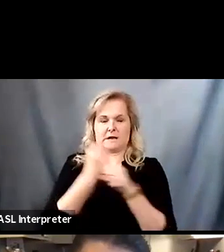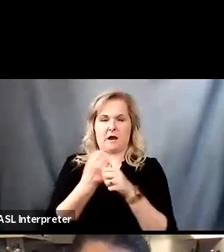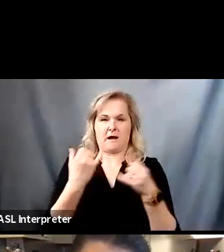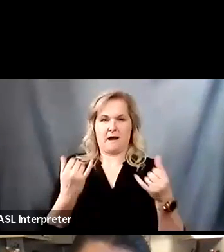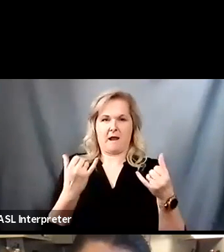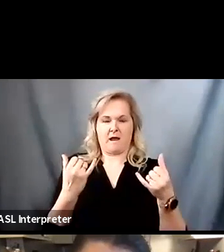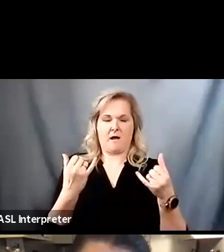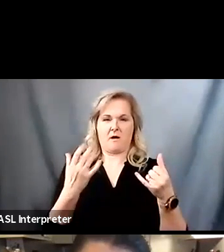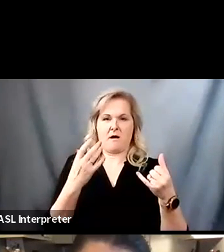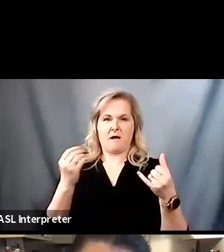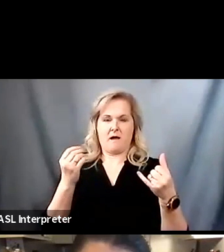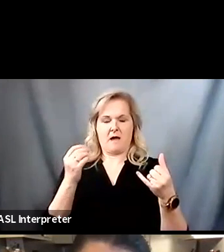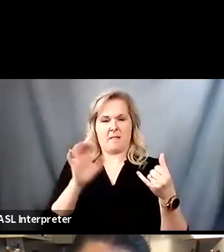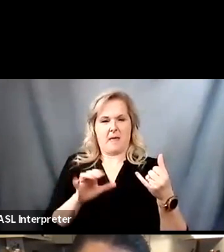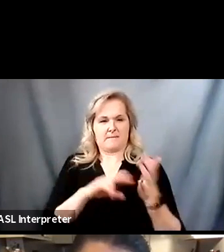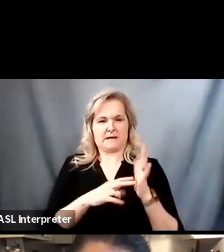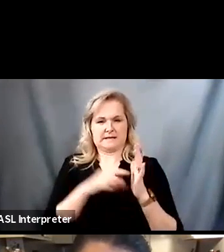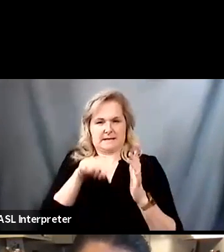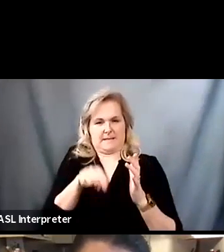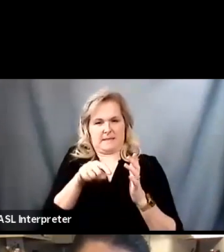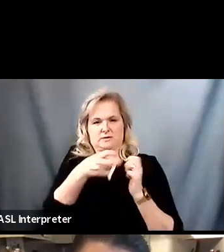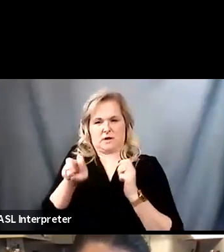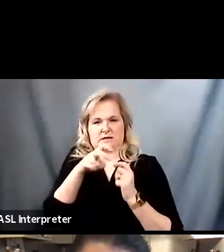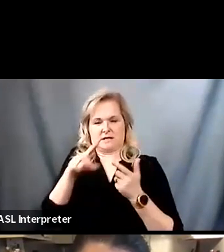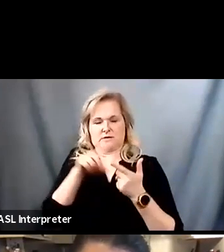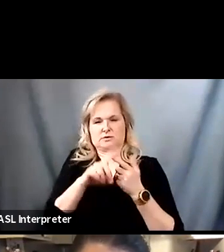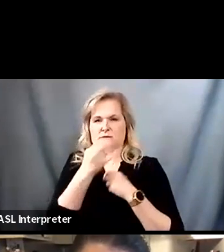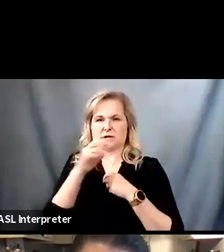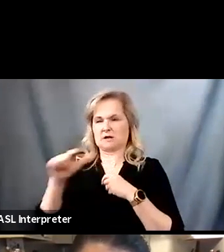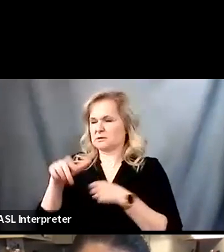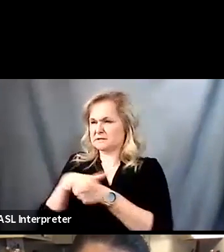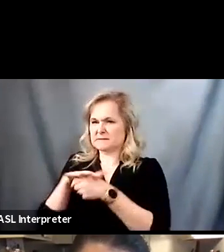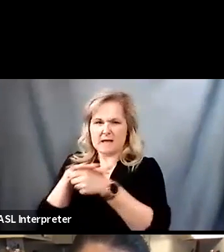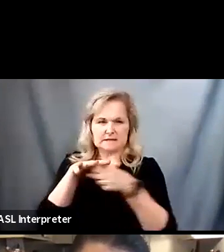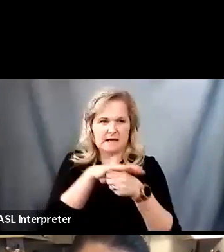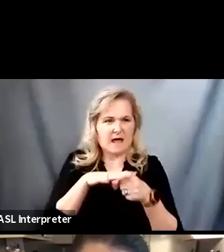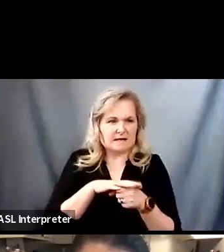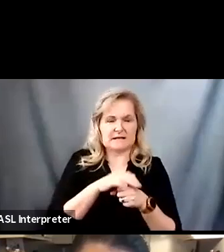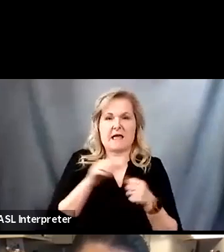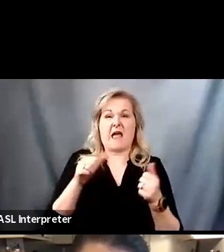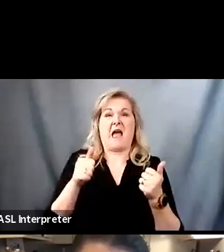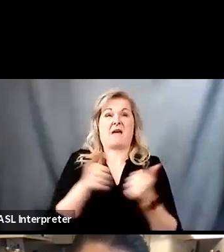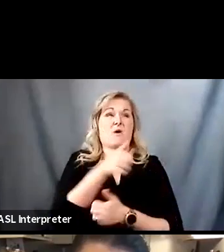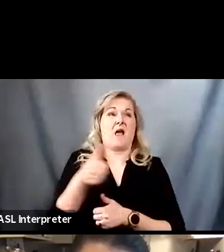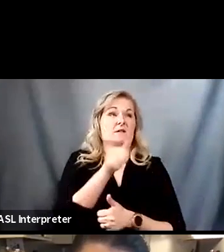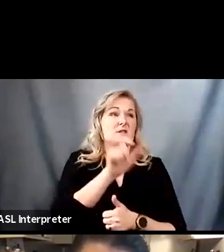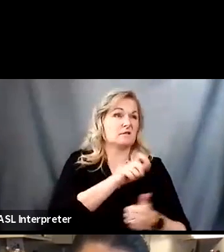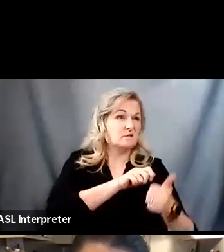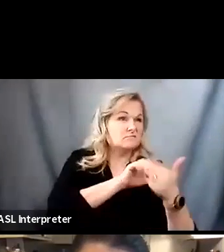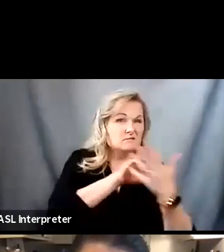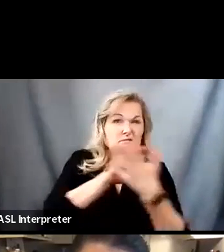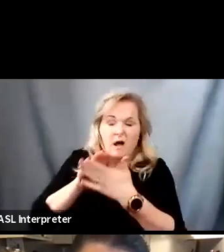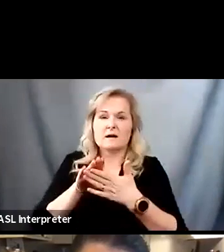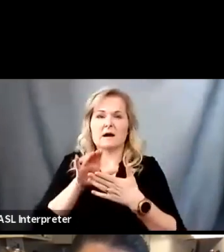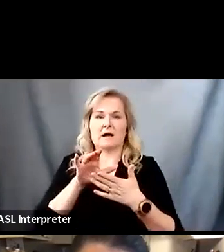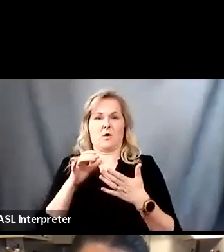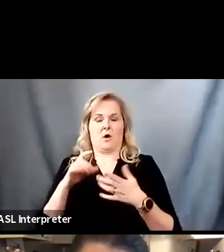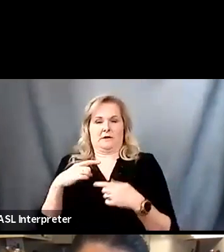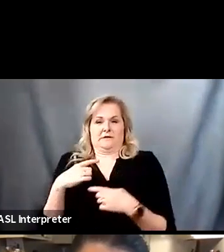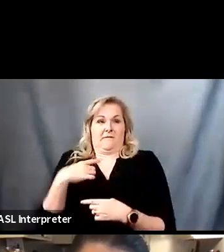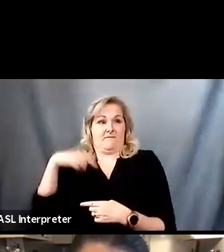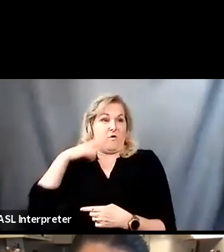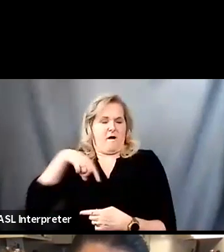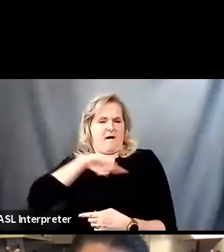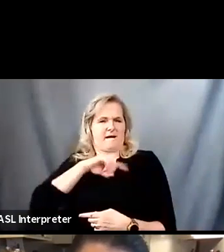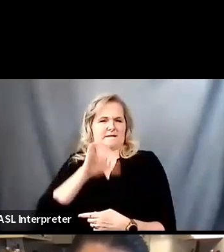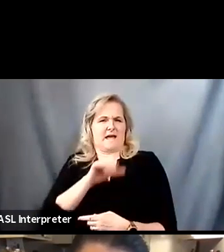And it's meant that this transition to digital spaces that everyone else is dealing with has been a lot gentler. The transition's